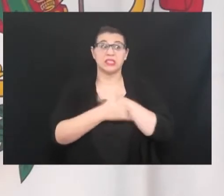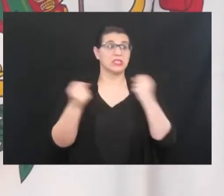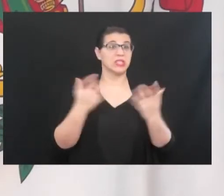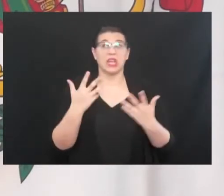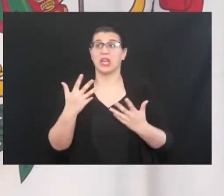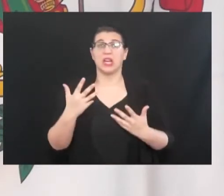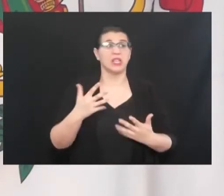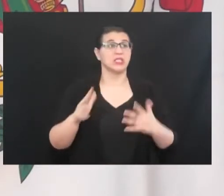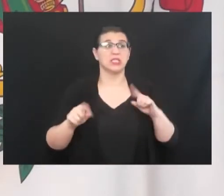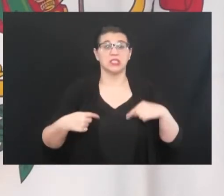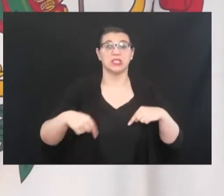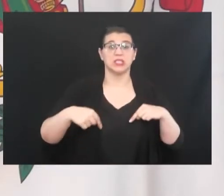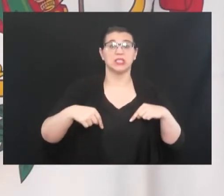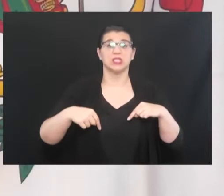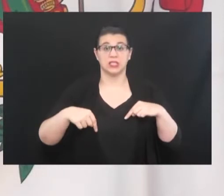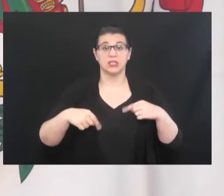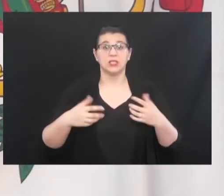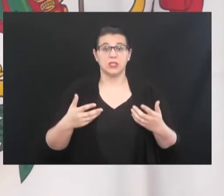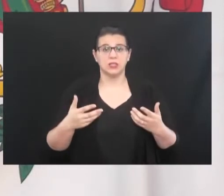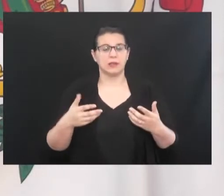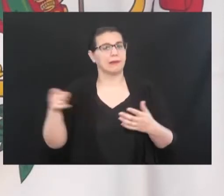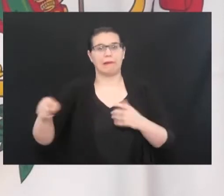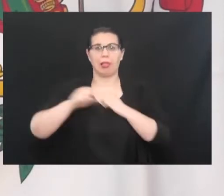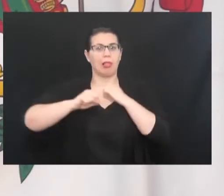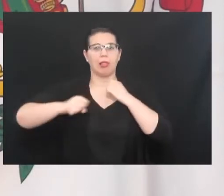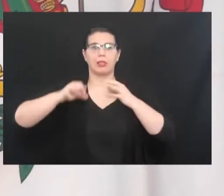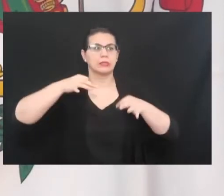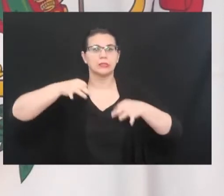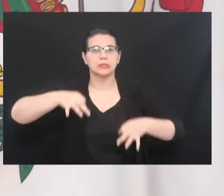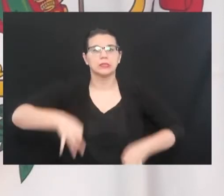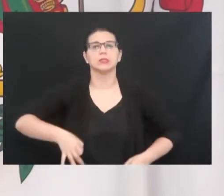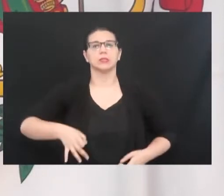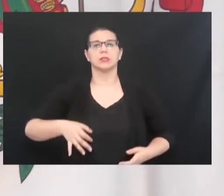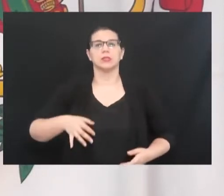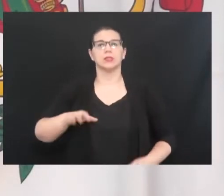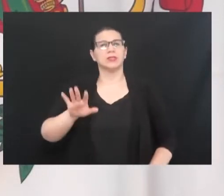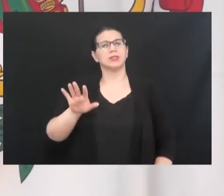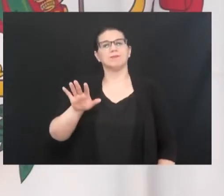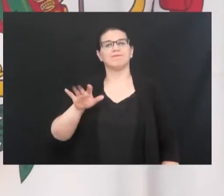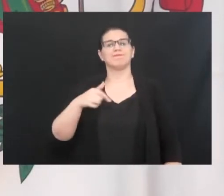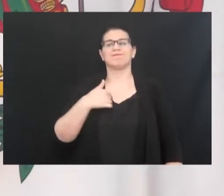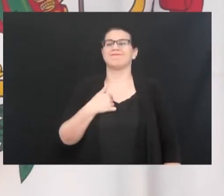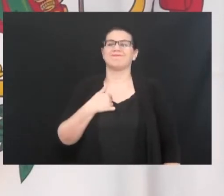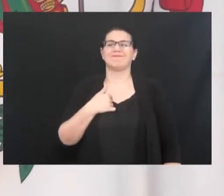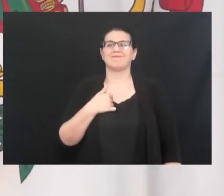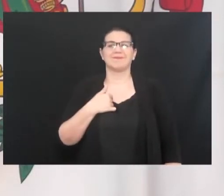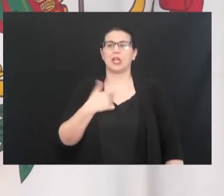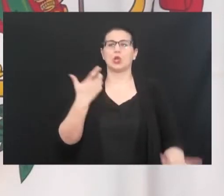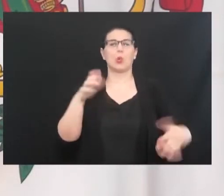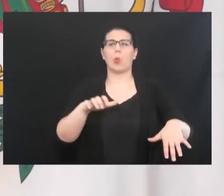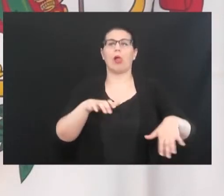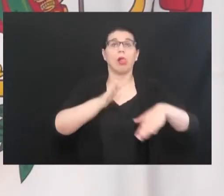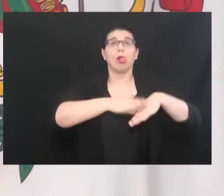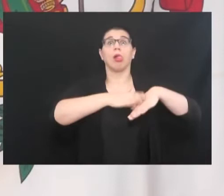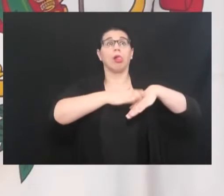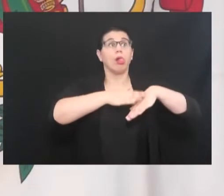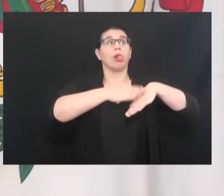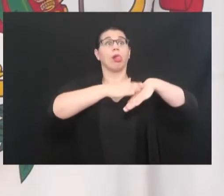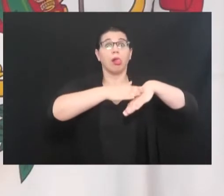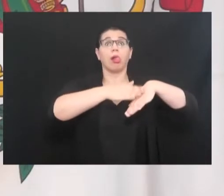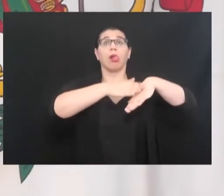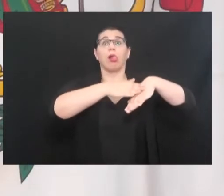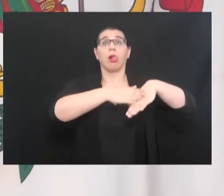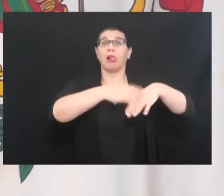he went on about it, but you know, I don't want to be an alarmist. I mean, we have been